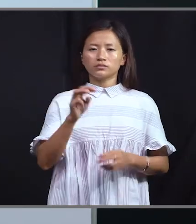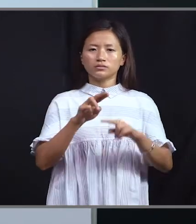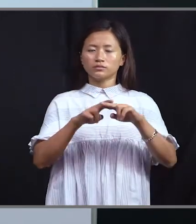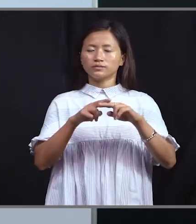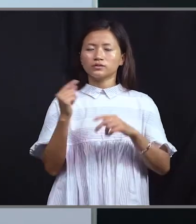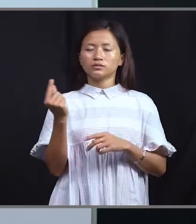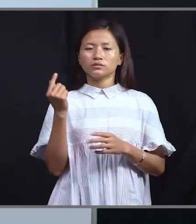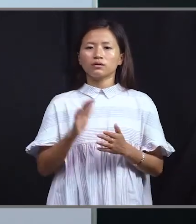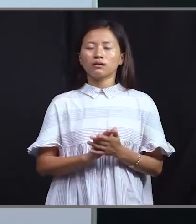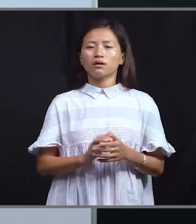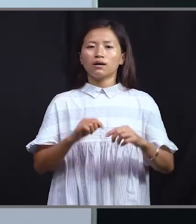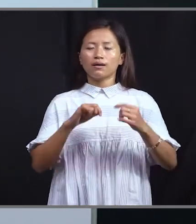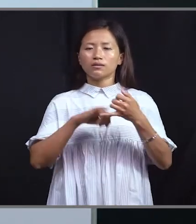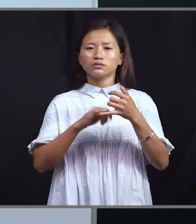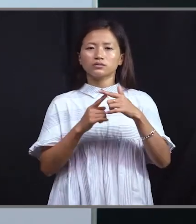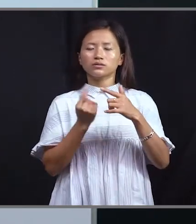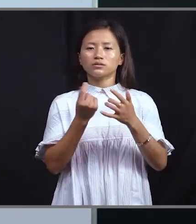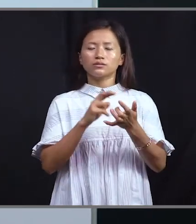called staffing. Okay.